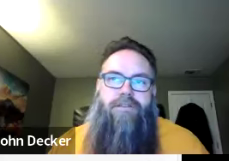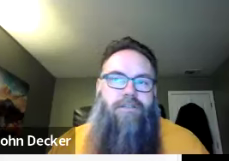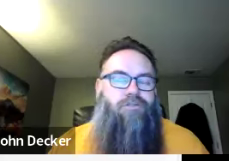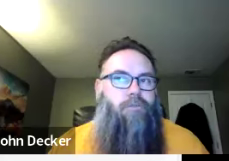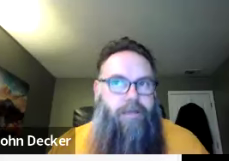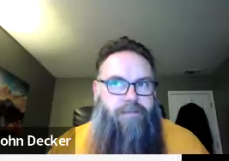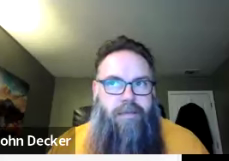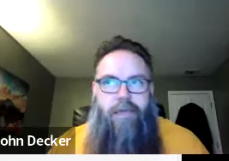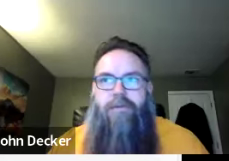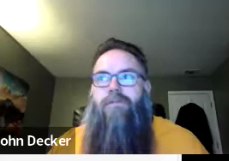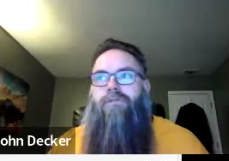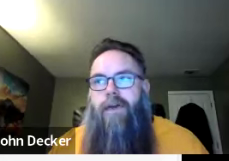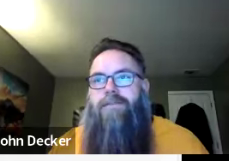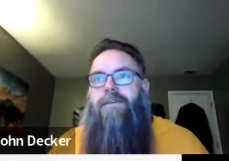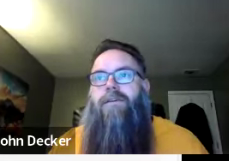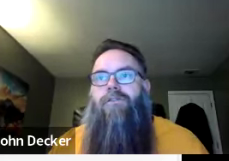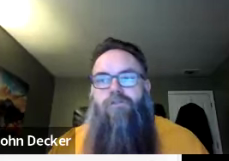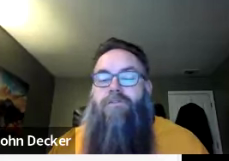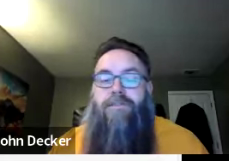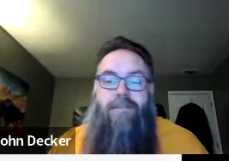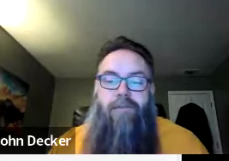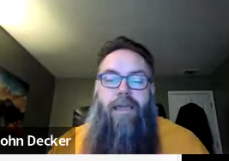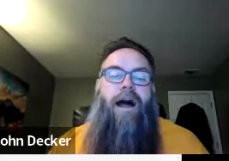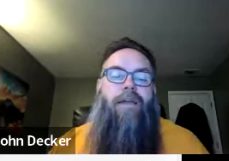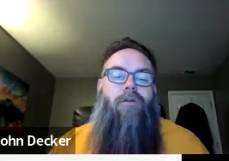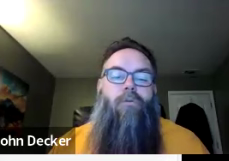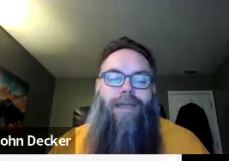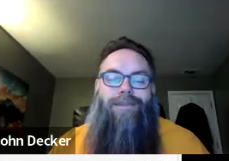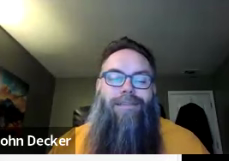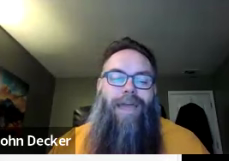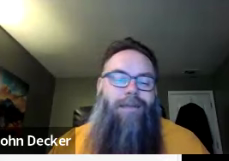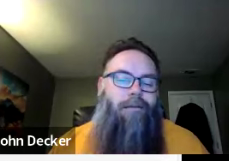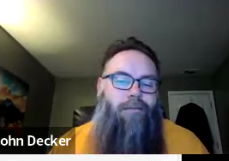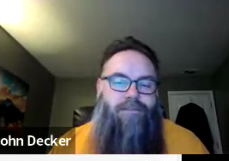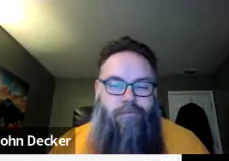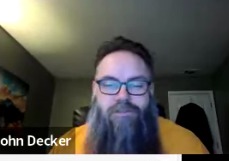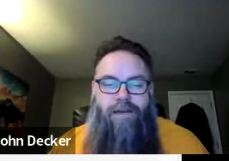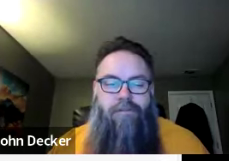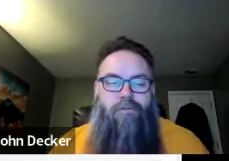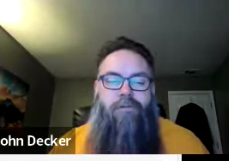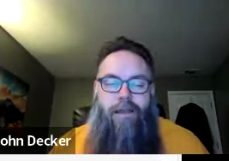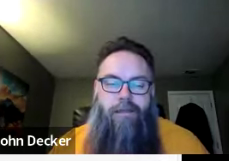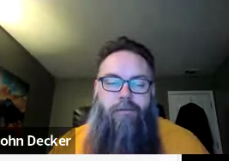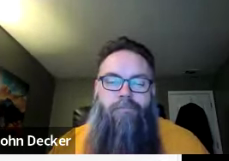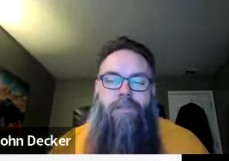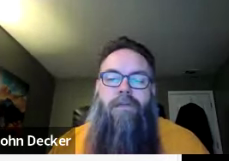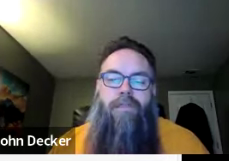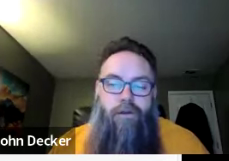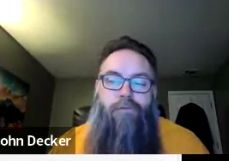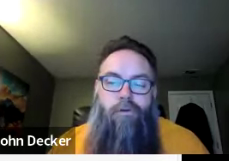January transitional rates came into effect, you've been receiving a higher rate than the service you have been